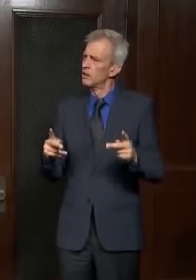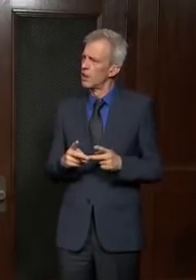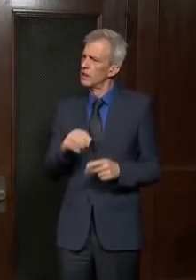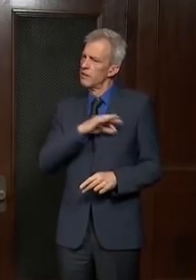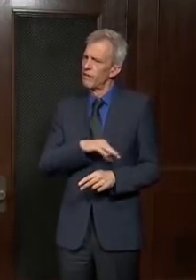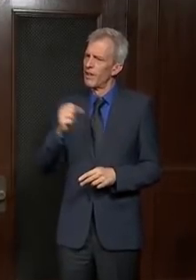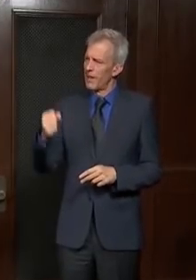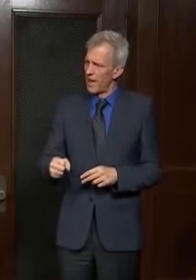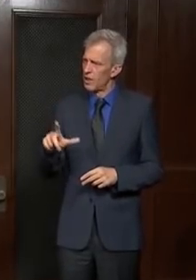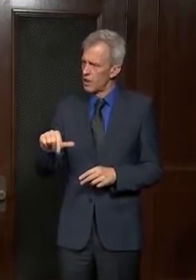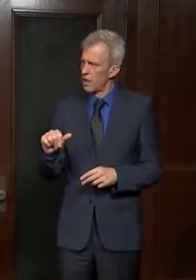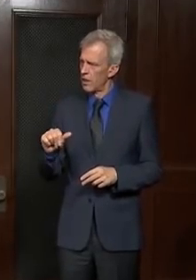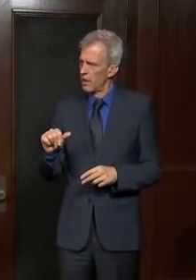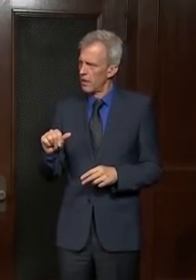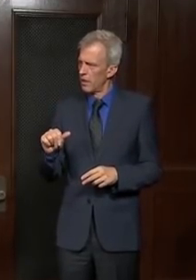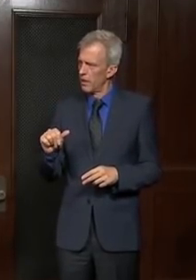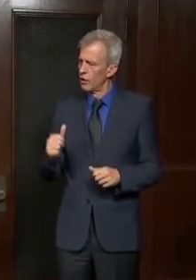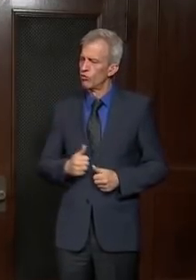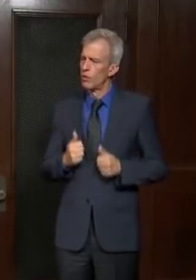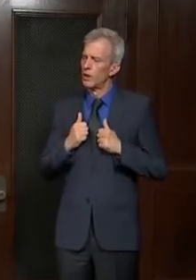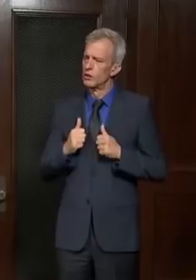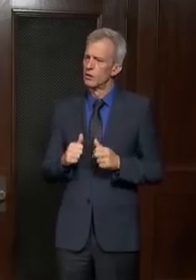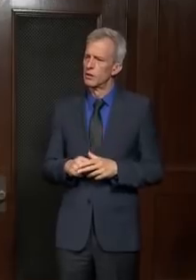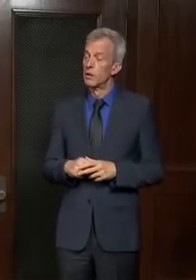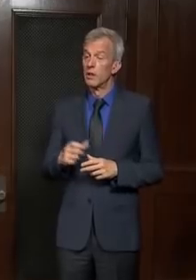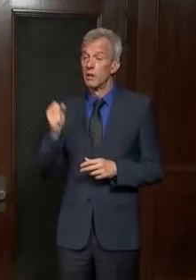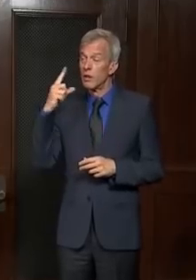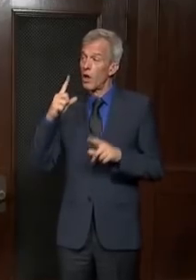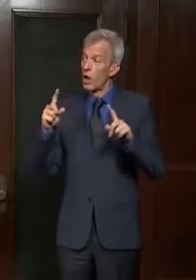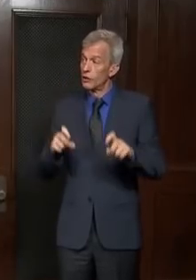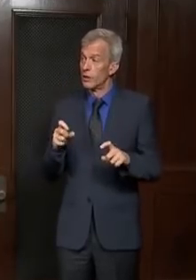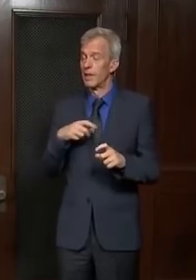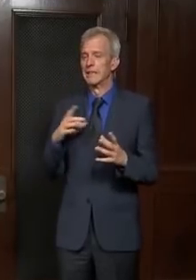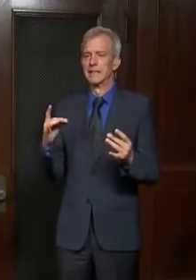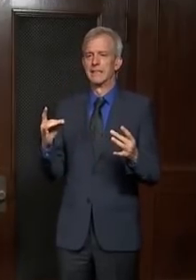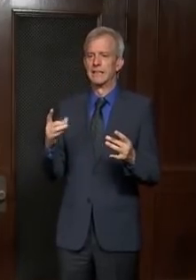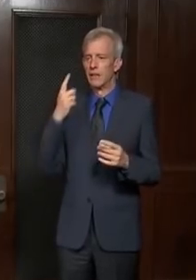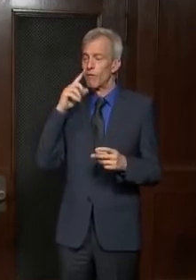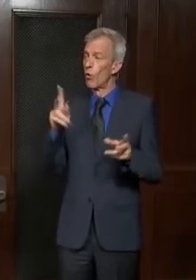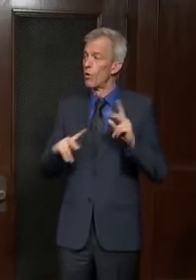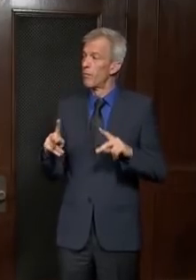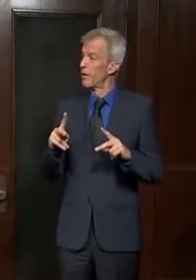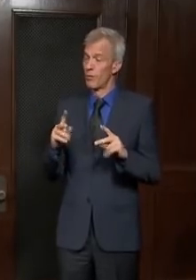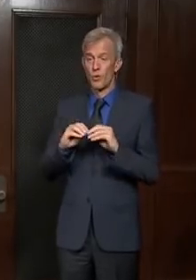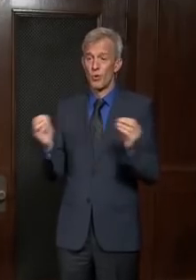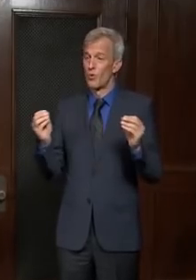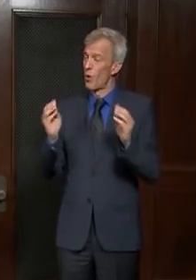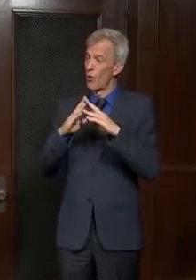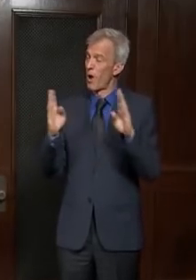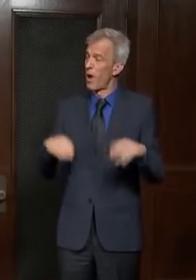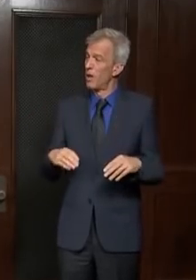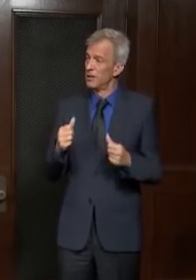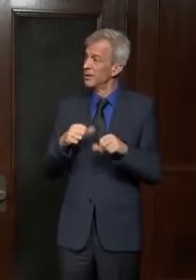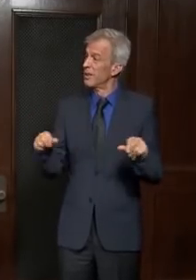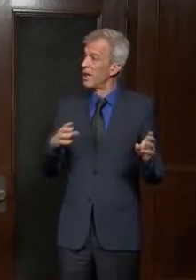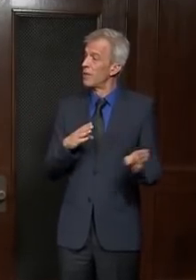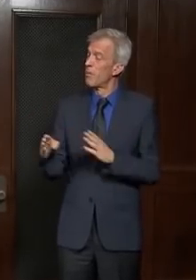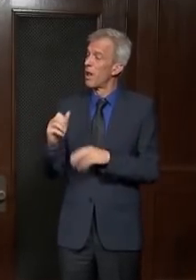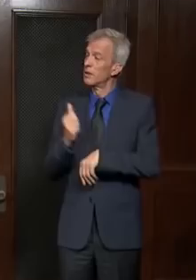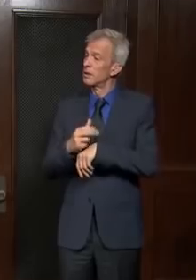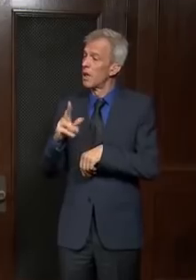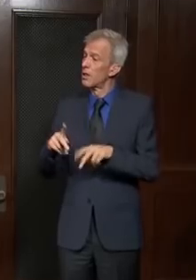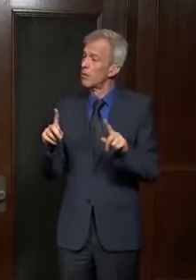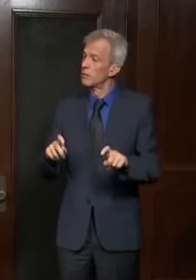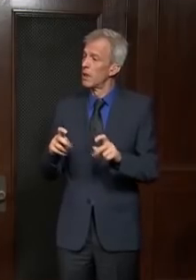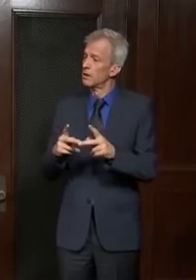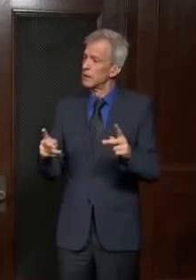those lines, testing can be especially tricky for those experiencing homelessness. Are there any plans to set up